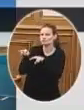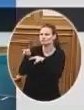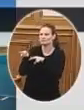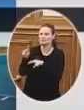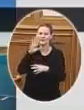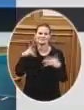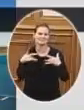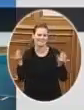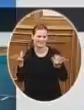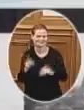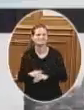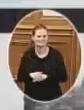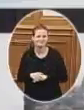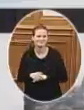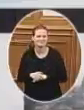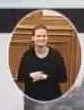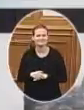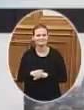Series.